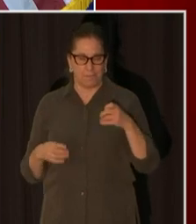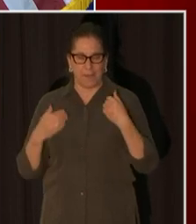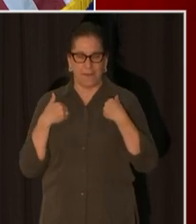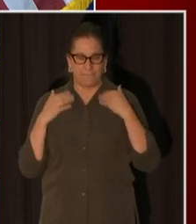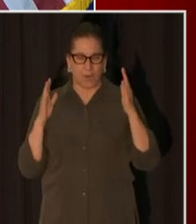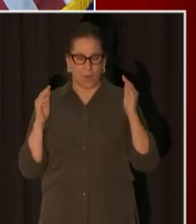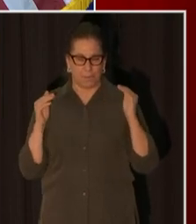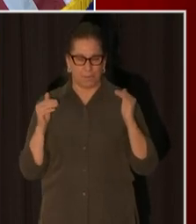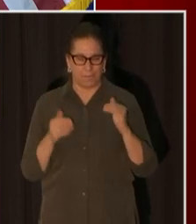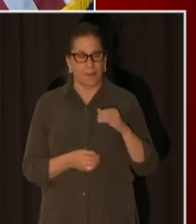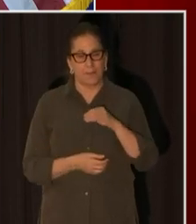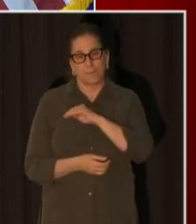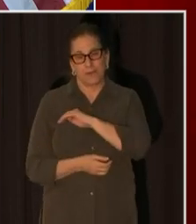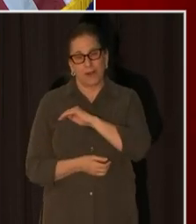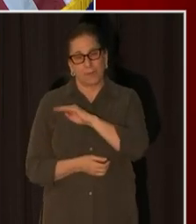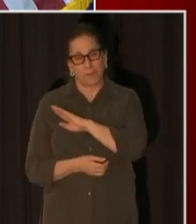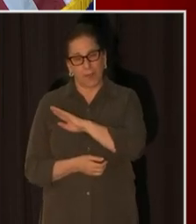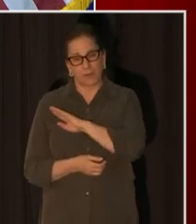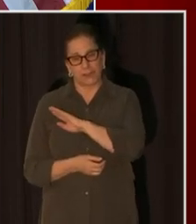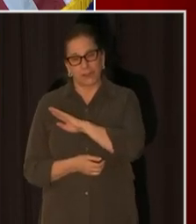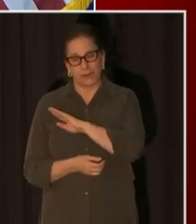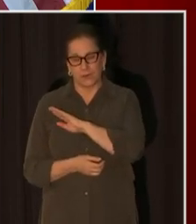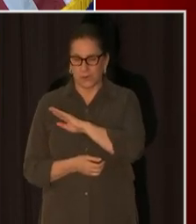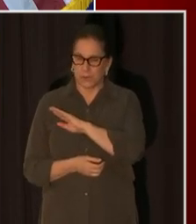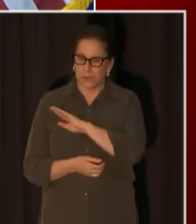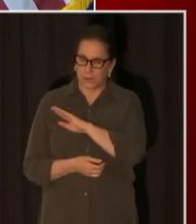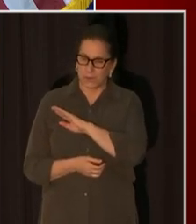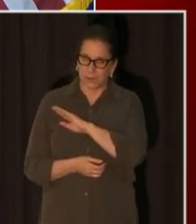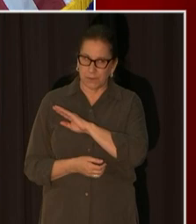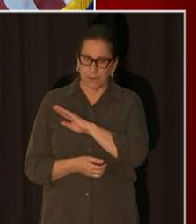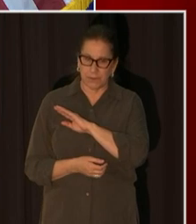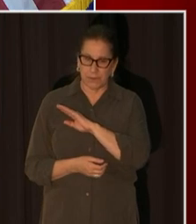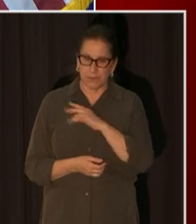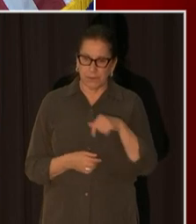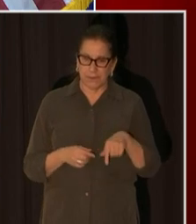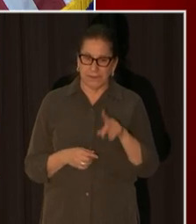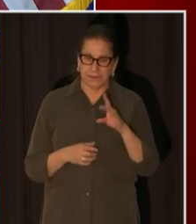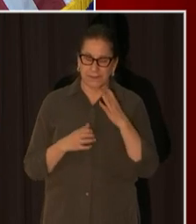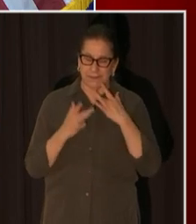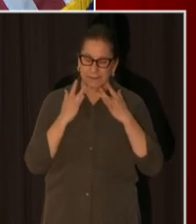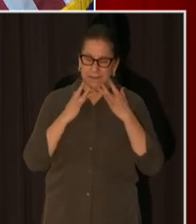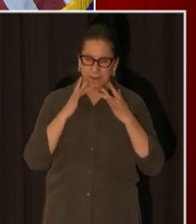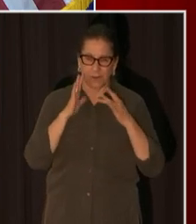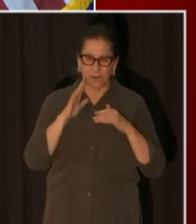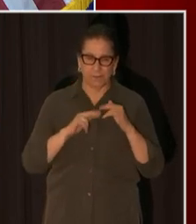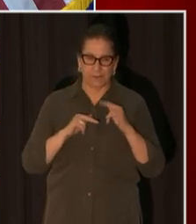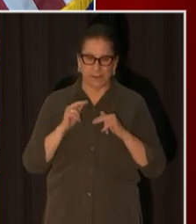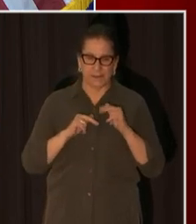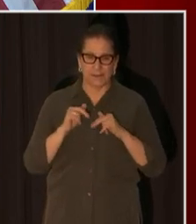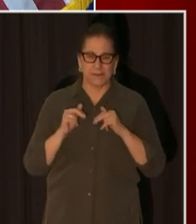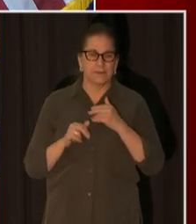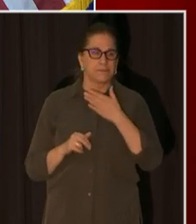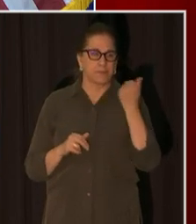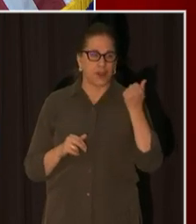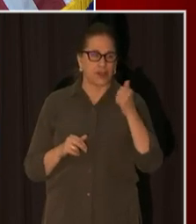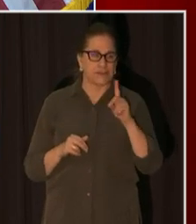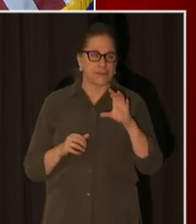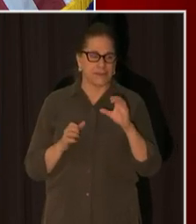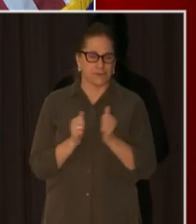I kept it inside, and I was always figuring it out myself, and that was deeply